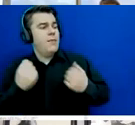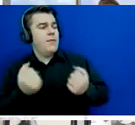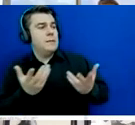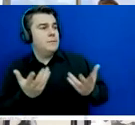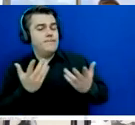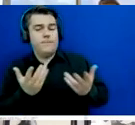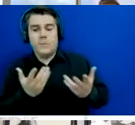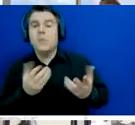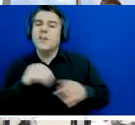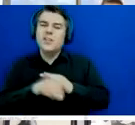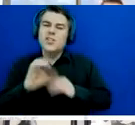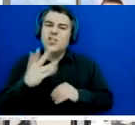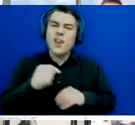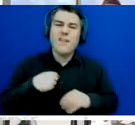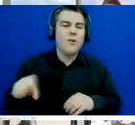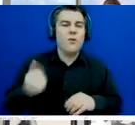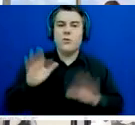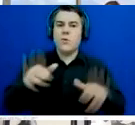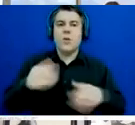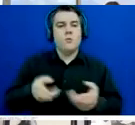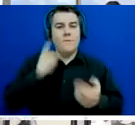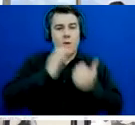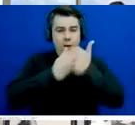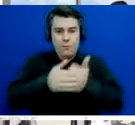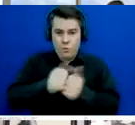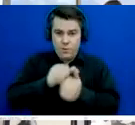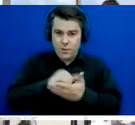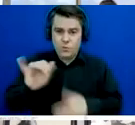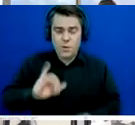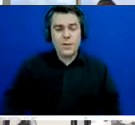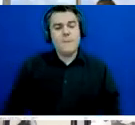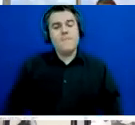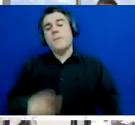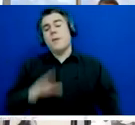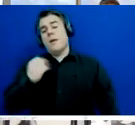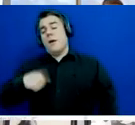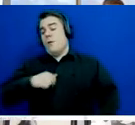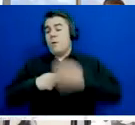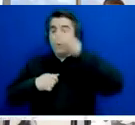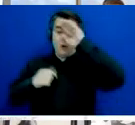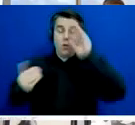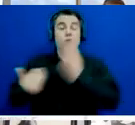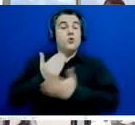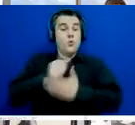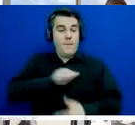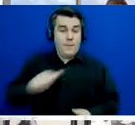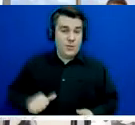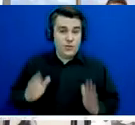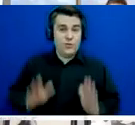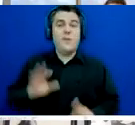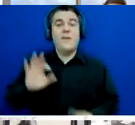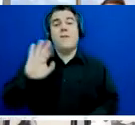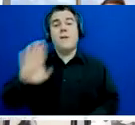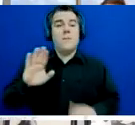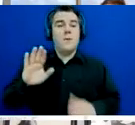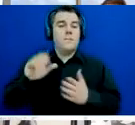in the chat a really great resource to help you with that as well. And on our new Ambassador Facebook page, New Ambassador Academy.